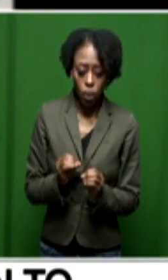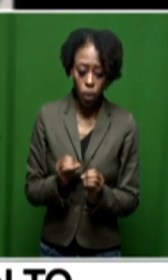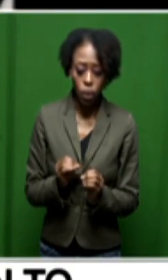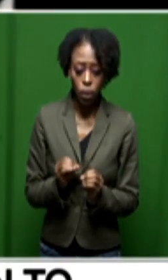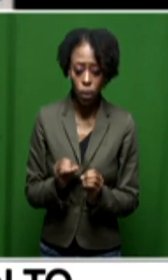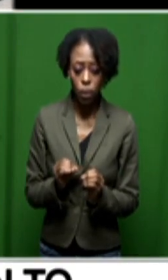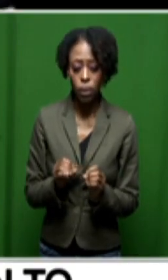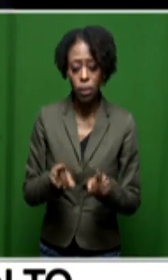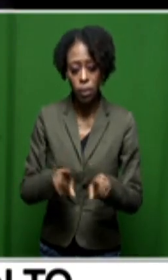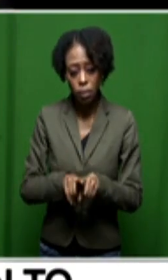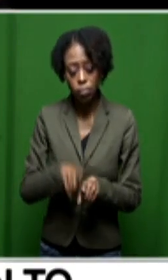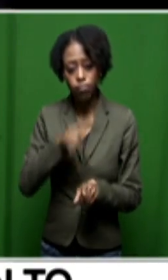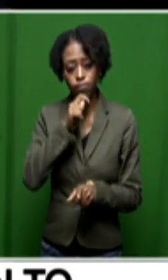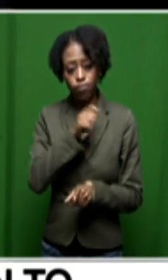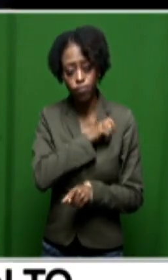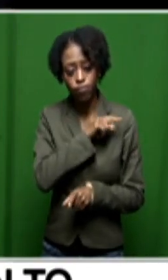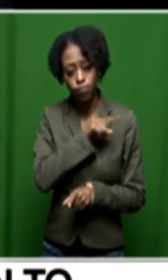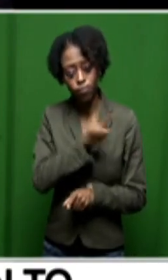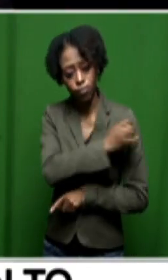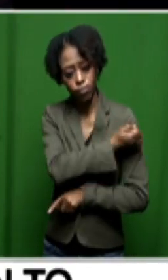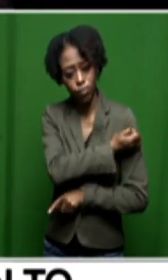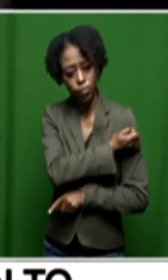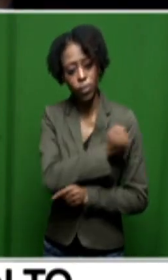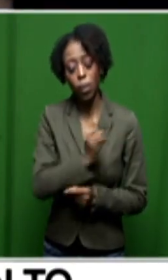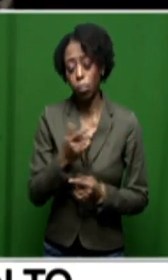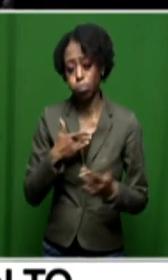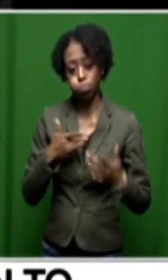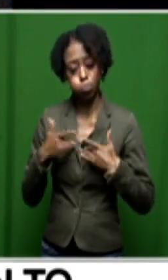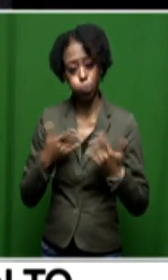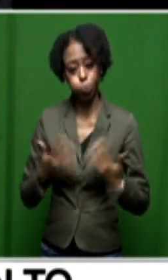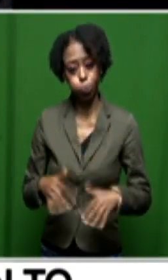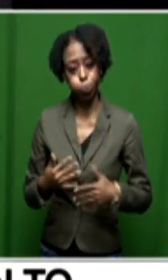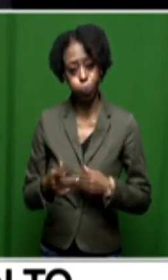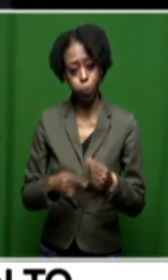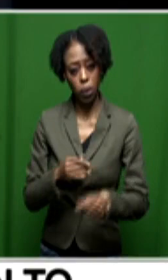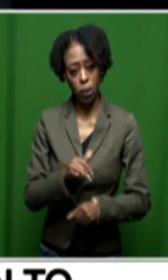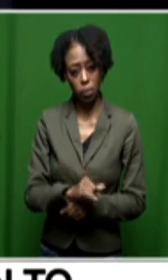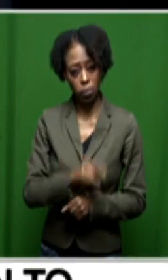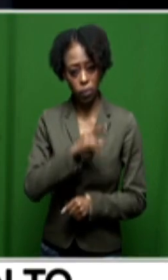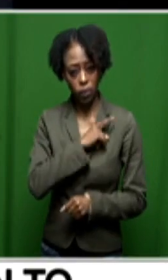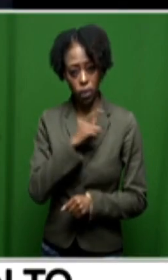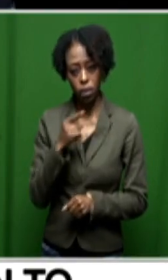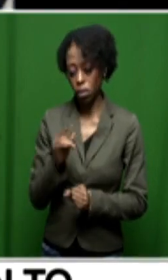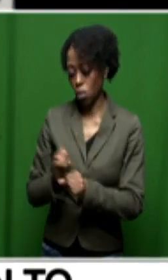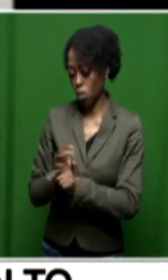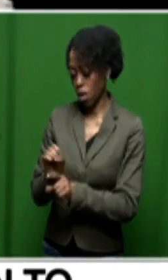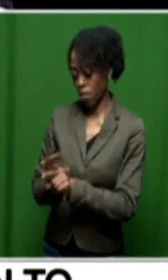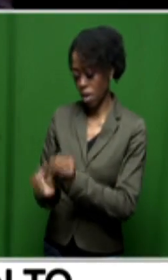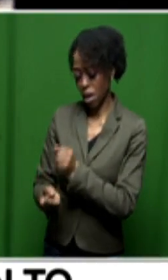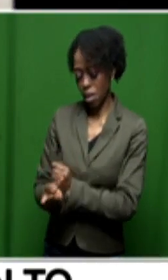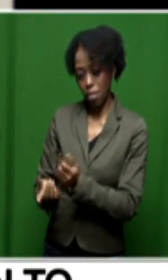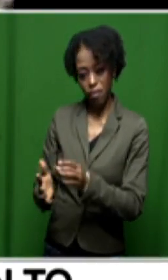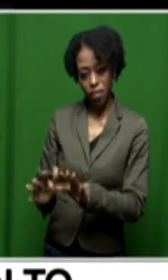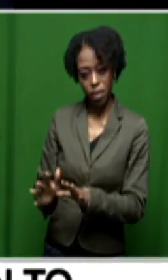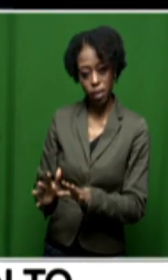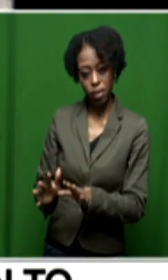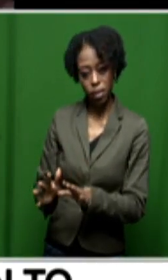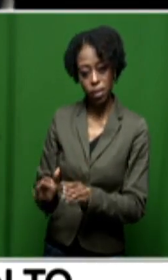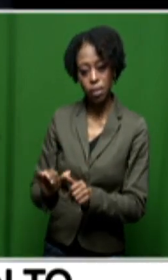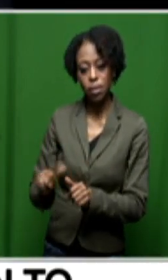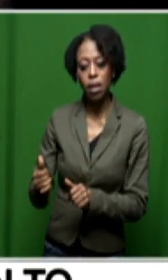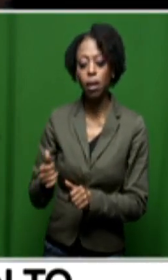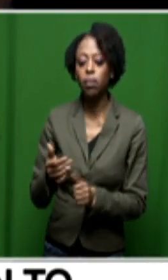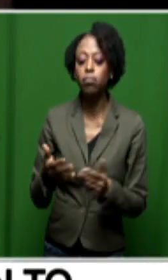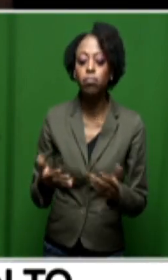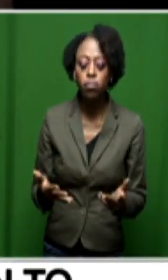trust in the vaccines. I think this was a major concern. When the original COVID outbreak occurred and when